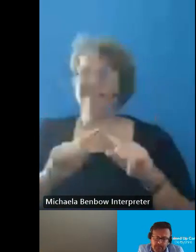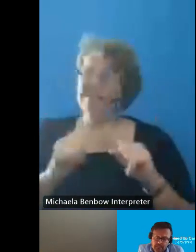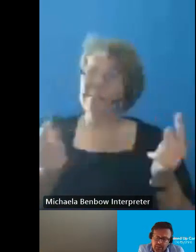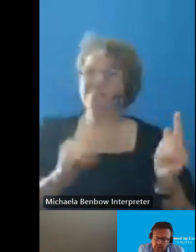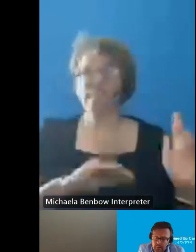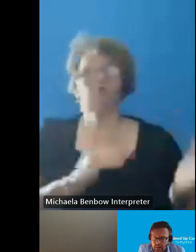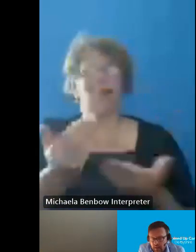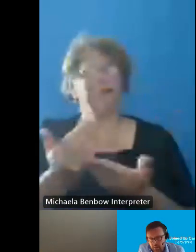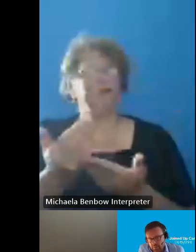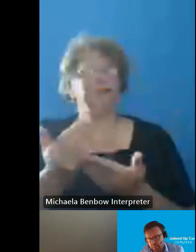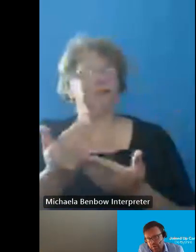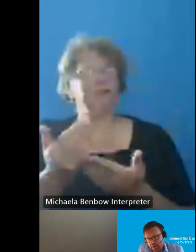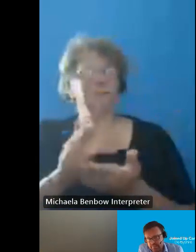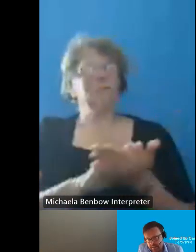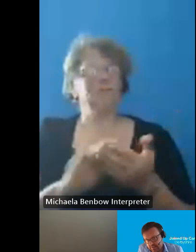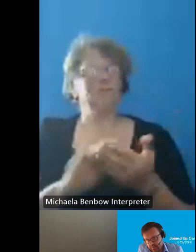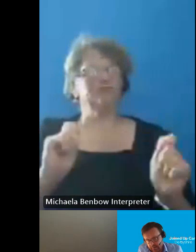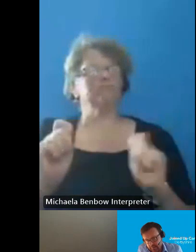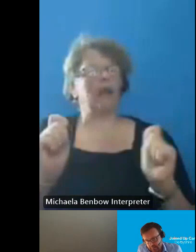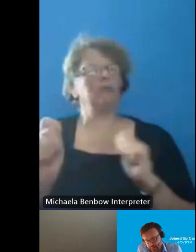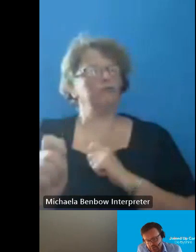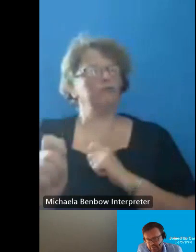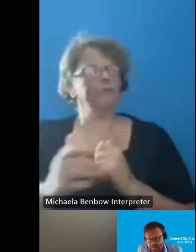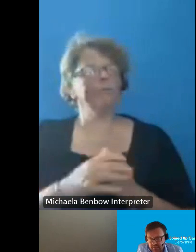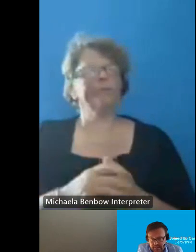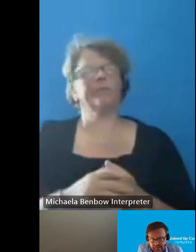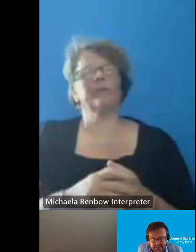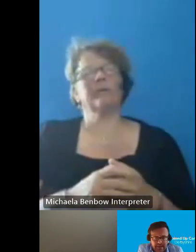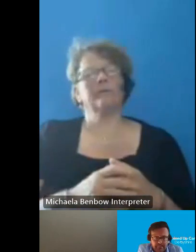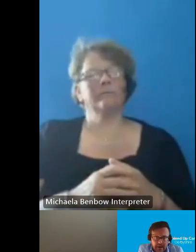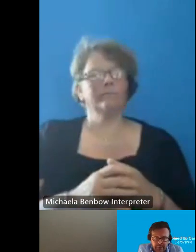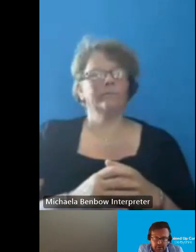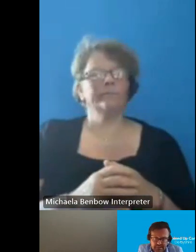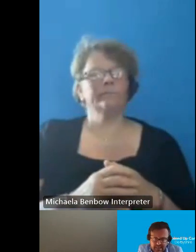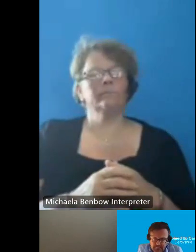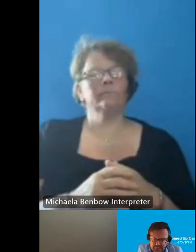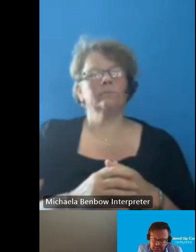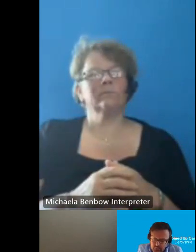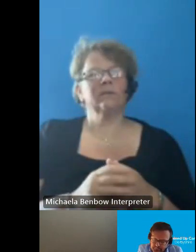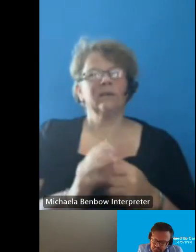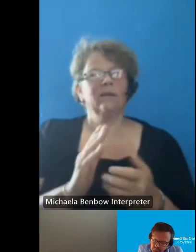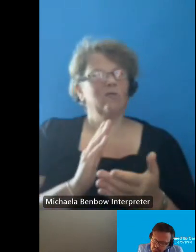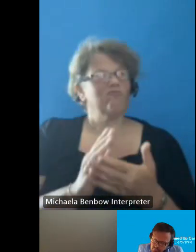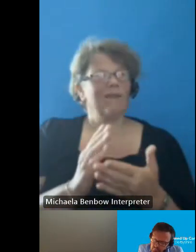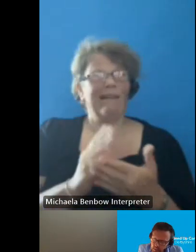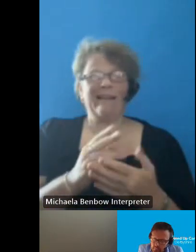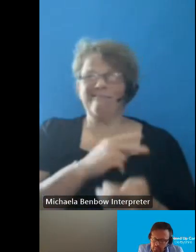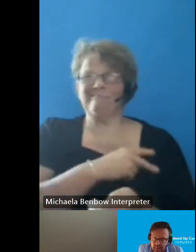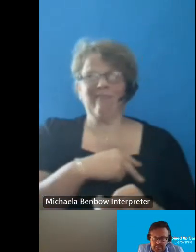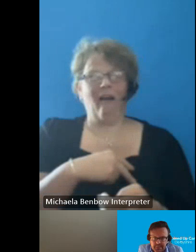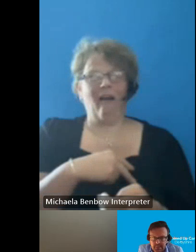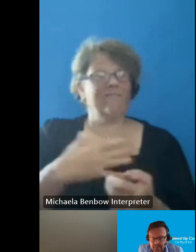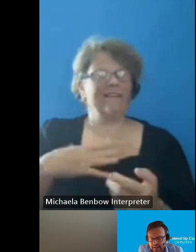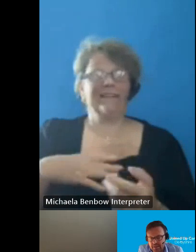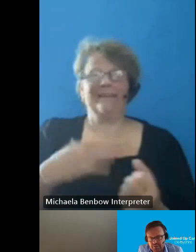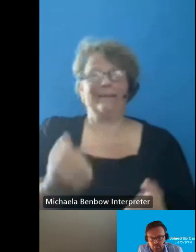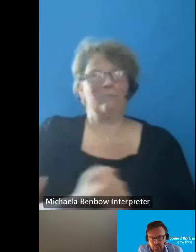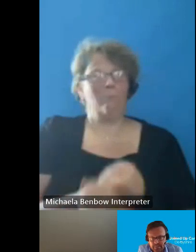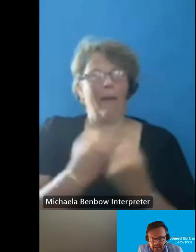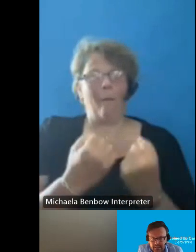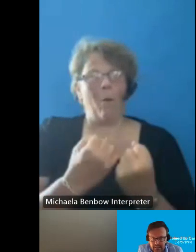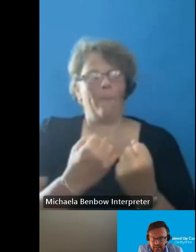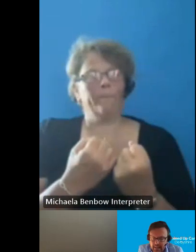change. The third aspect, and as you can see on the slide here, is about empowering our teams. So I guess the